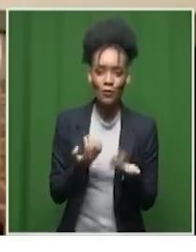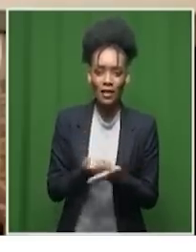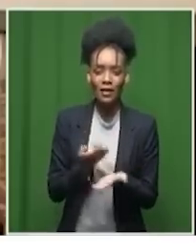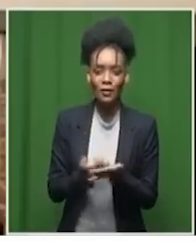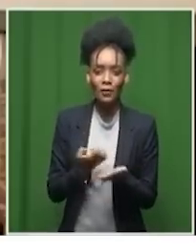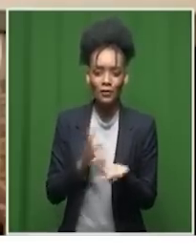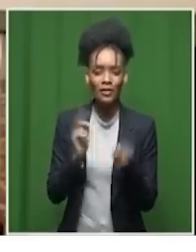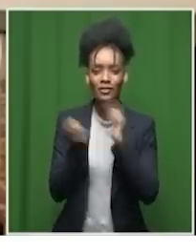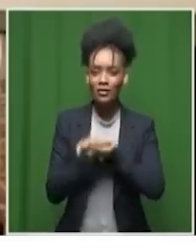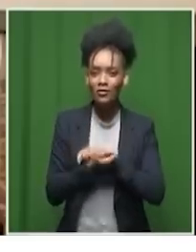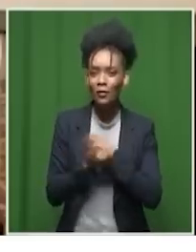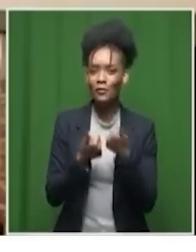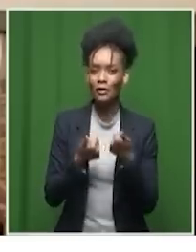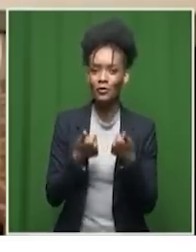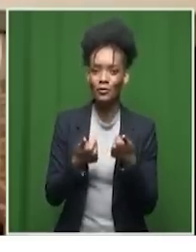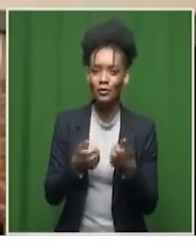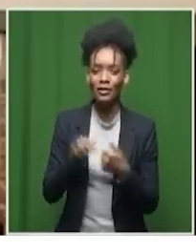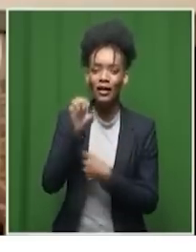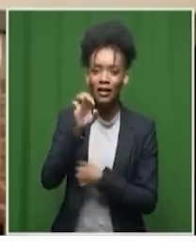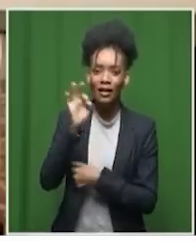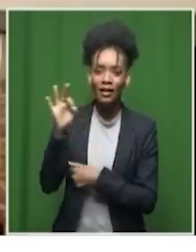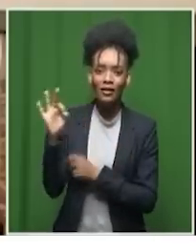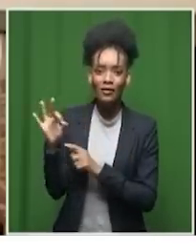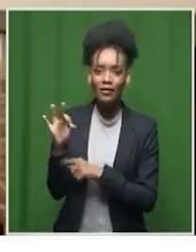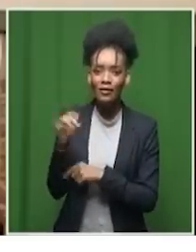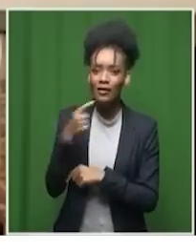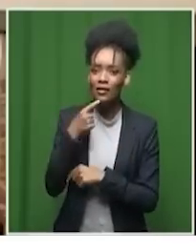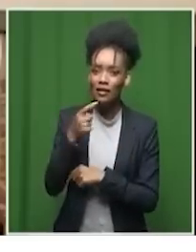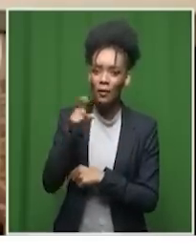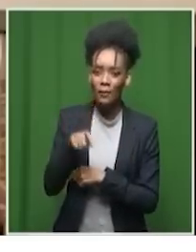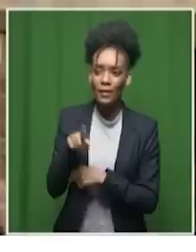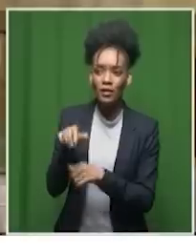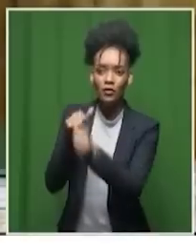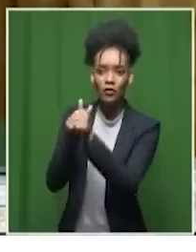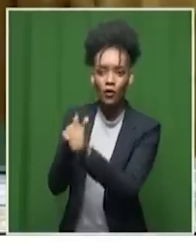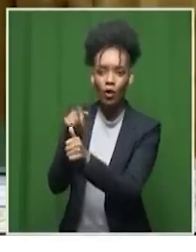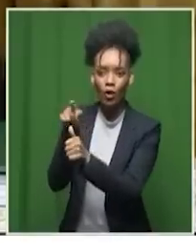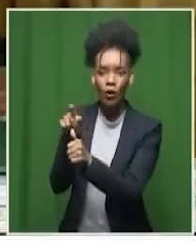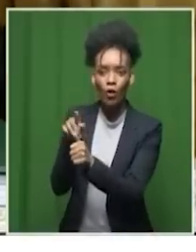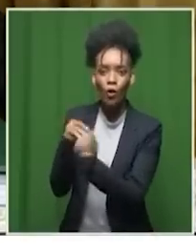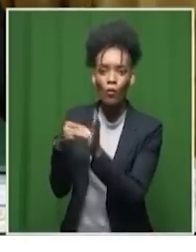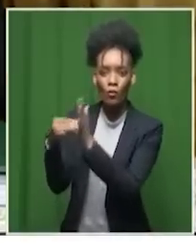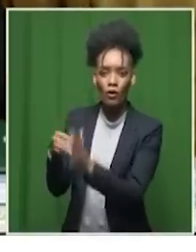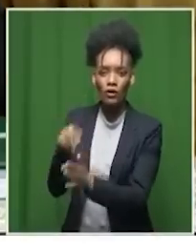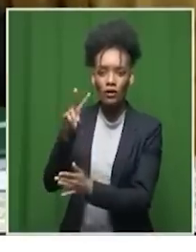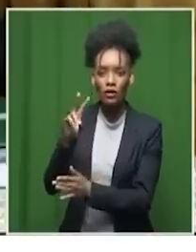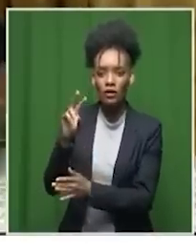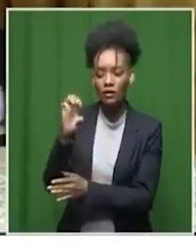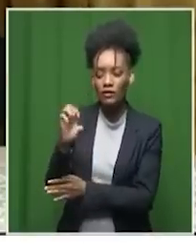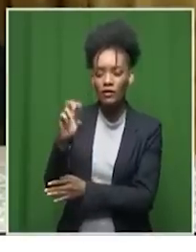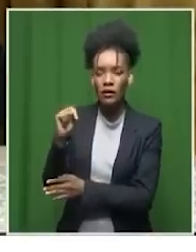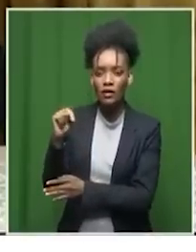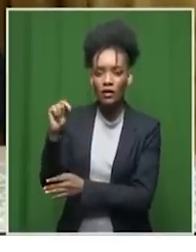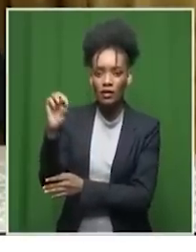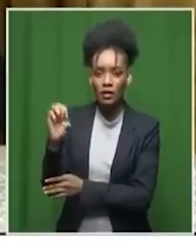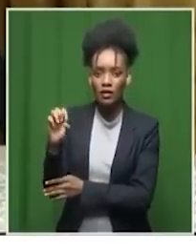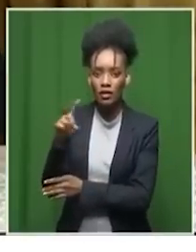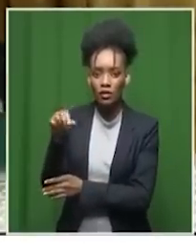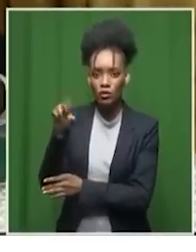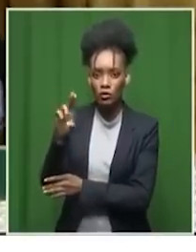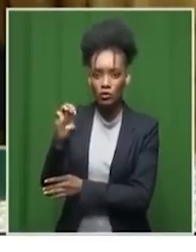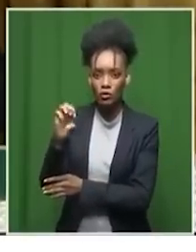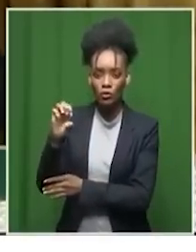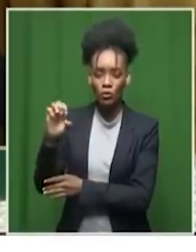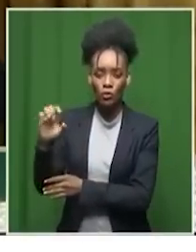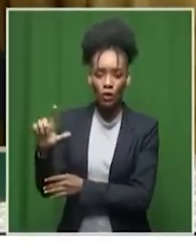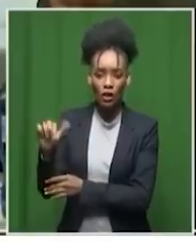which, according to the EFF, should follow the model of Venezuela. And South Africa, according to the EFF, should have a